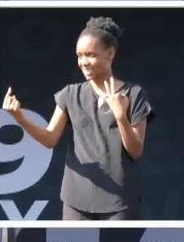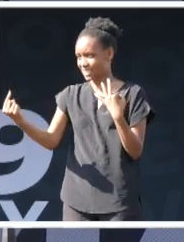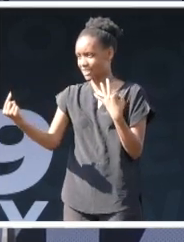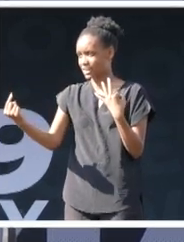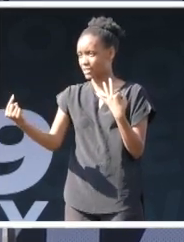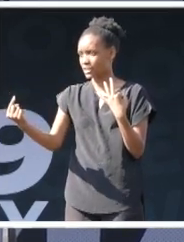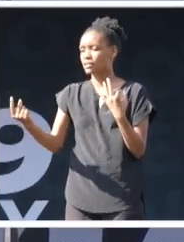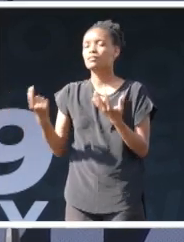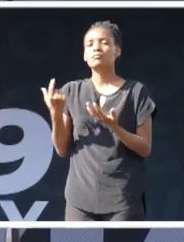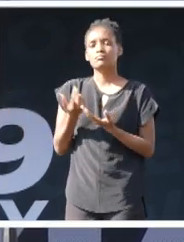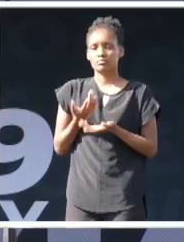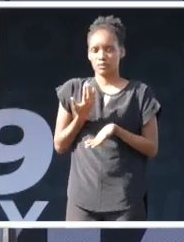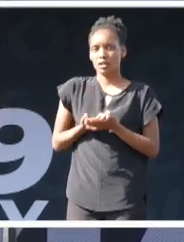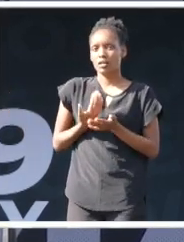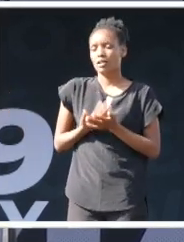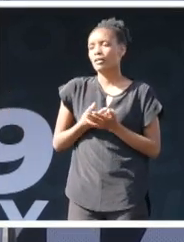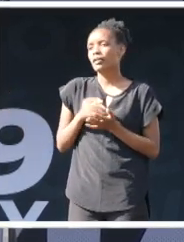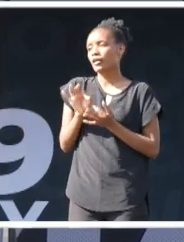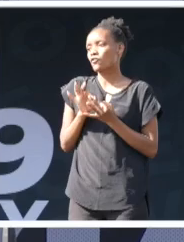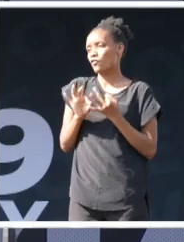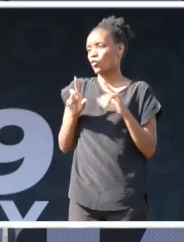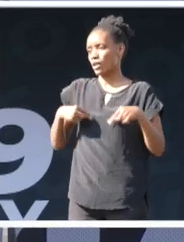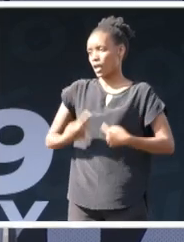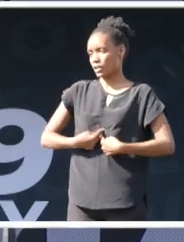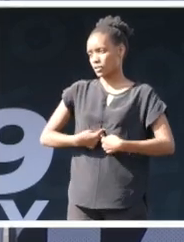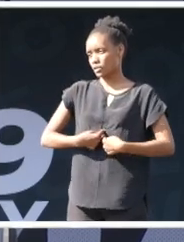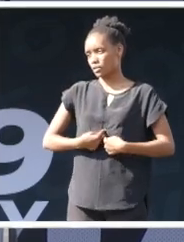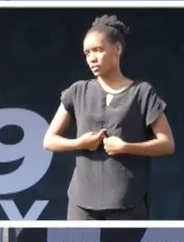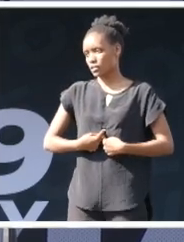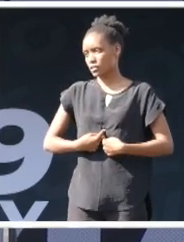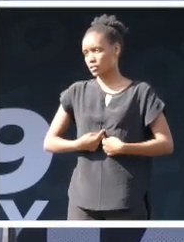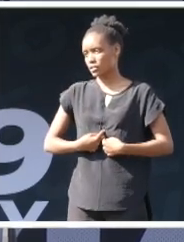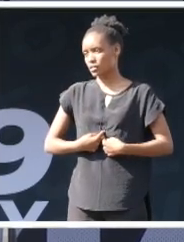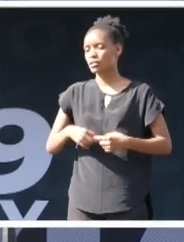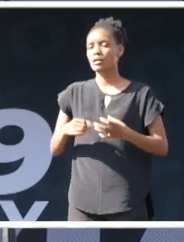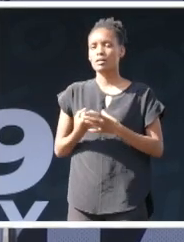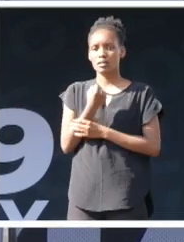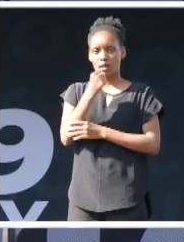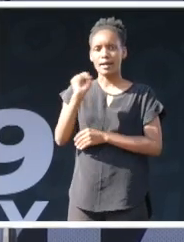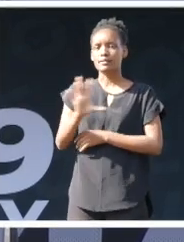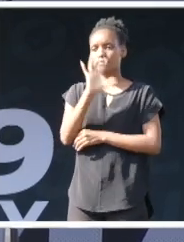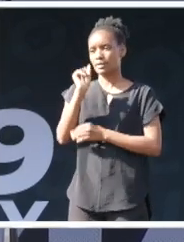will have an opportunity to vote for us, to vote for RISE Mzansi.